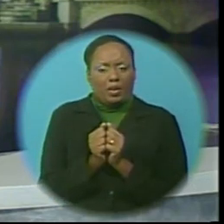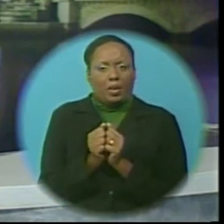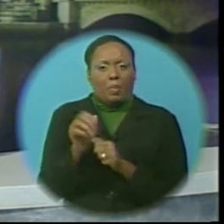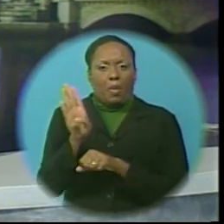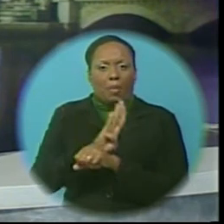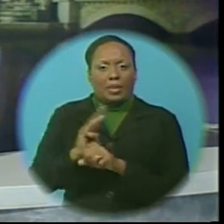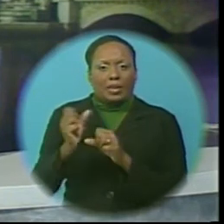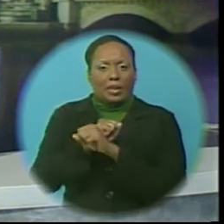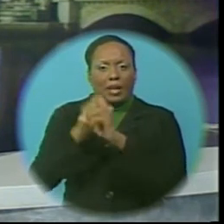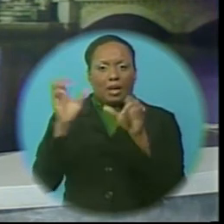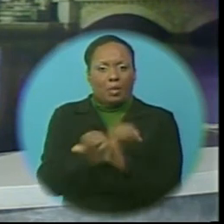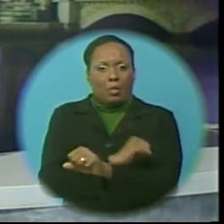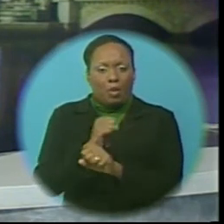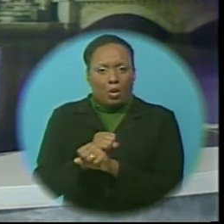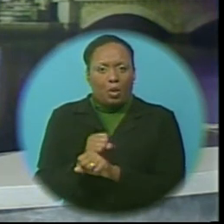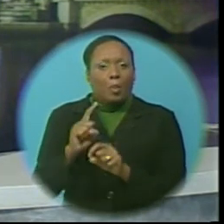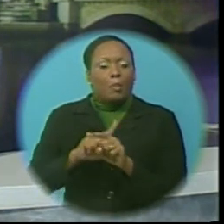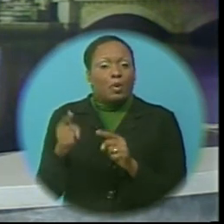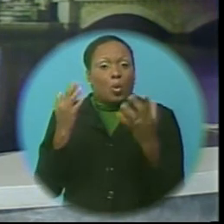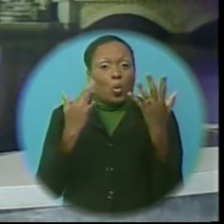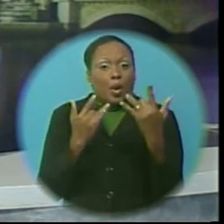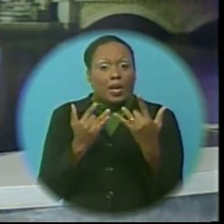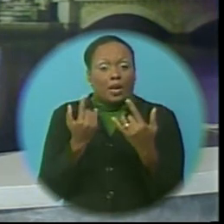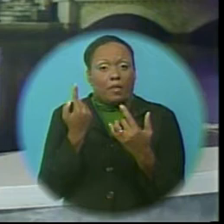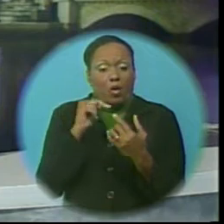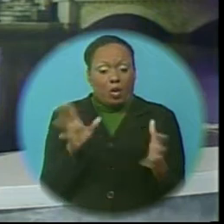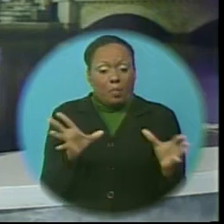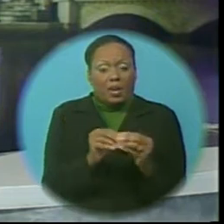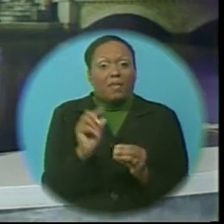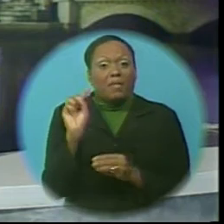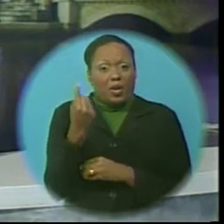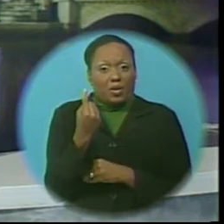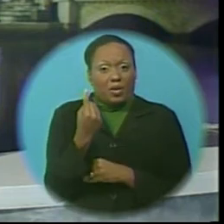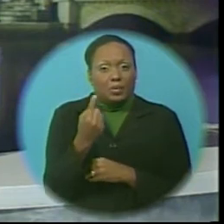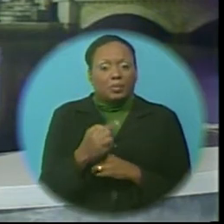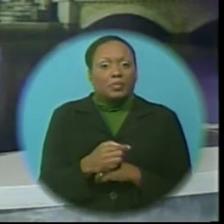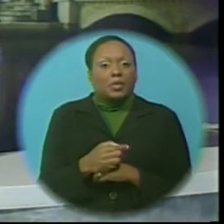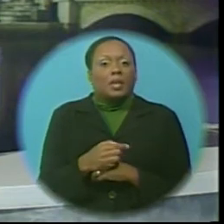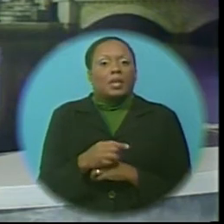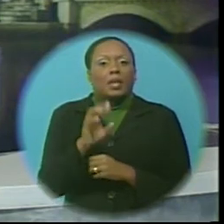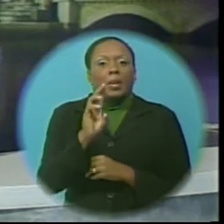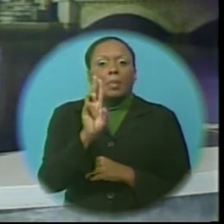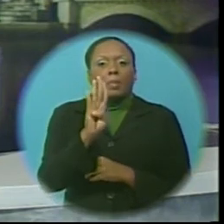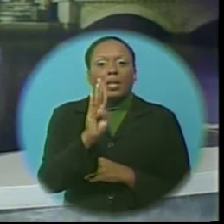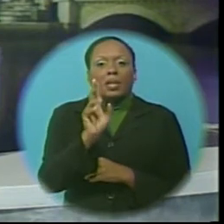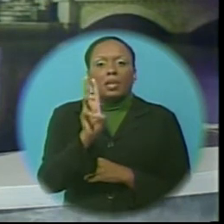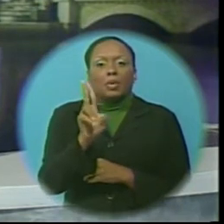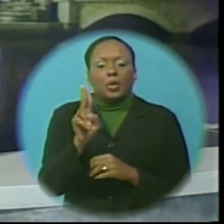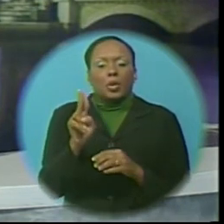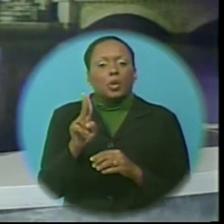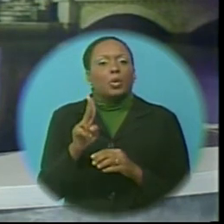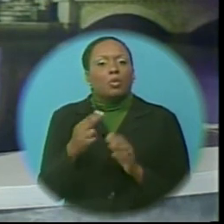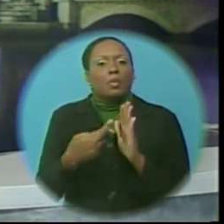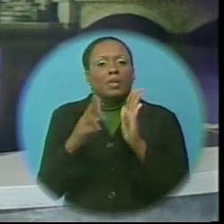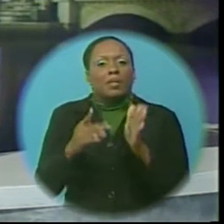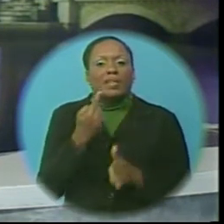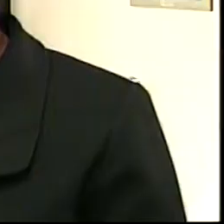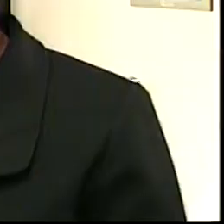matter depends on the outcome of that meeting. This was confirmed by BWU General Secretary Tony